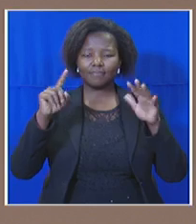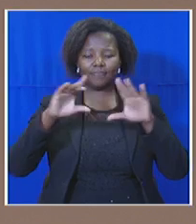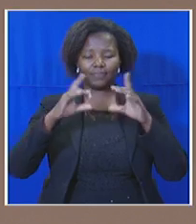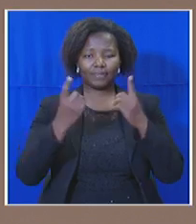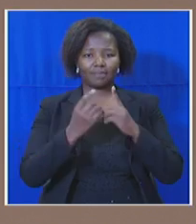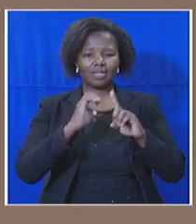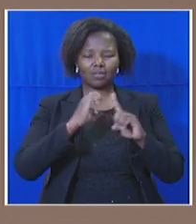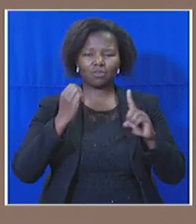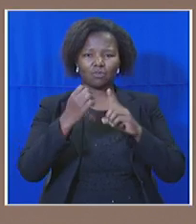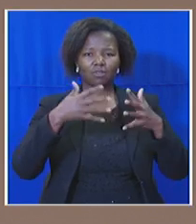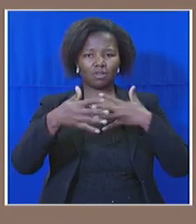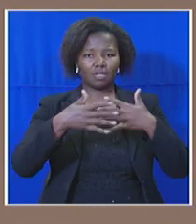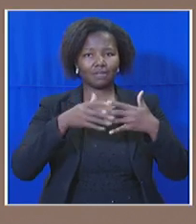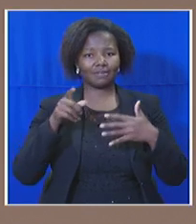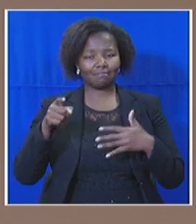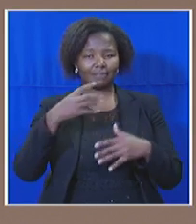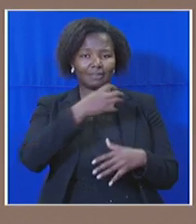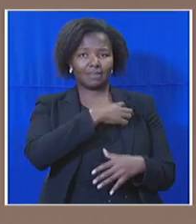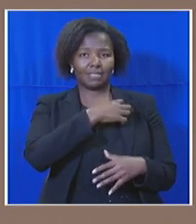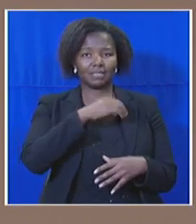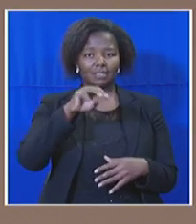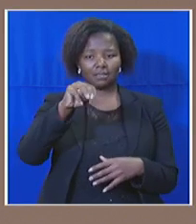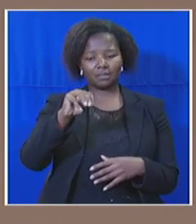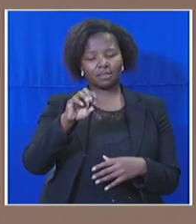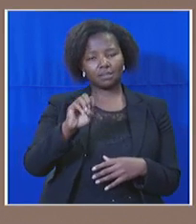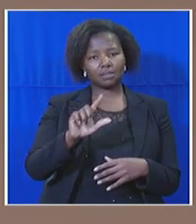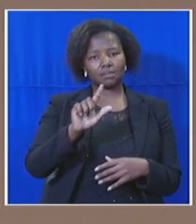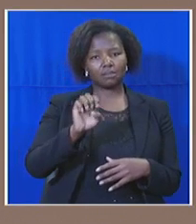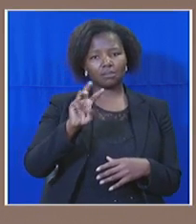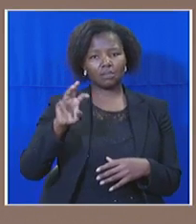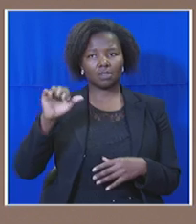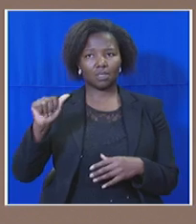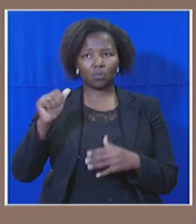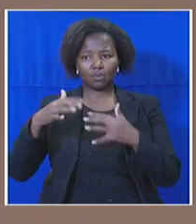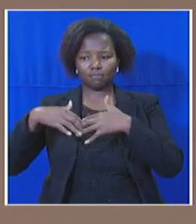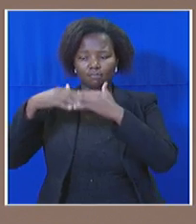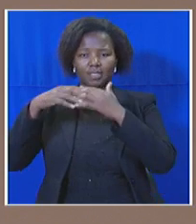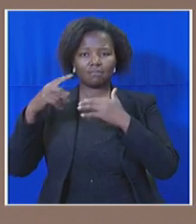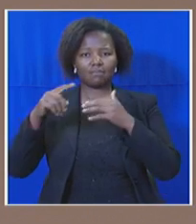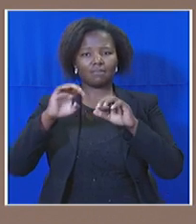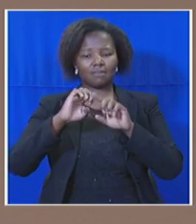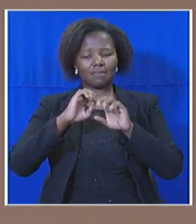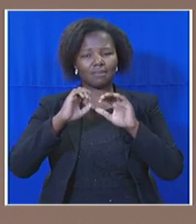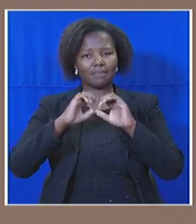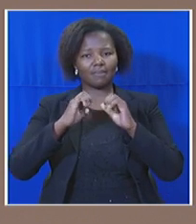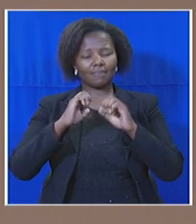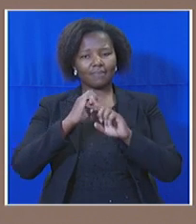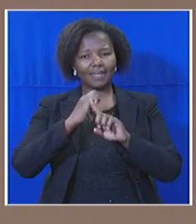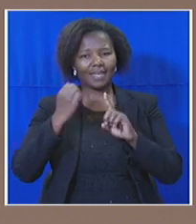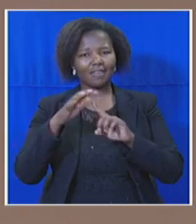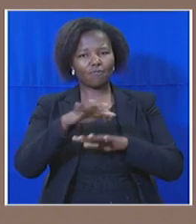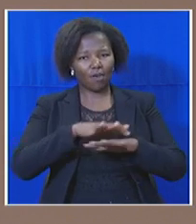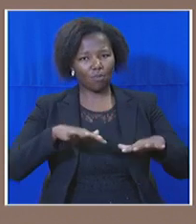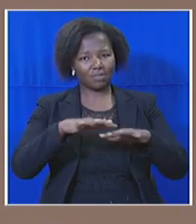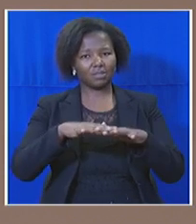under Minister Edna Molewa on introducing the Environmental Monitors Program initiative. The department is working